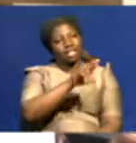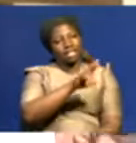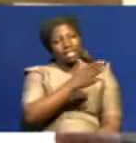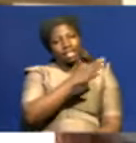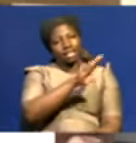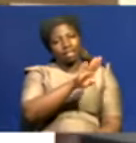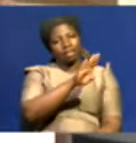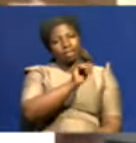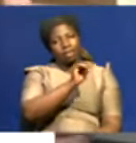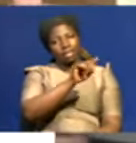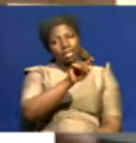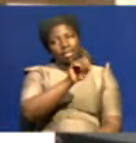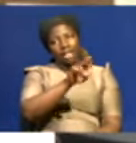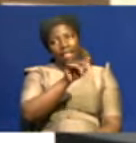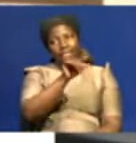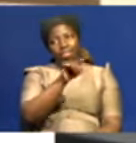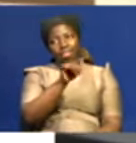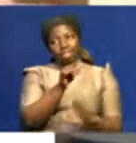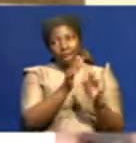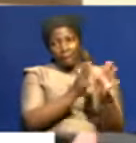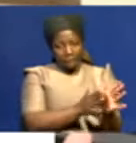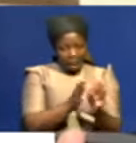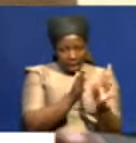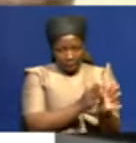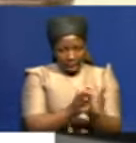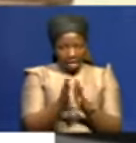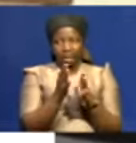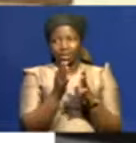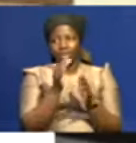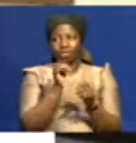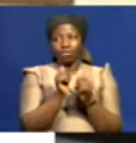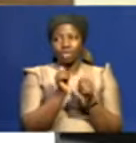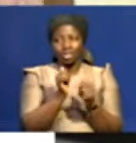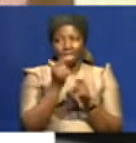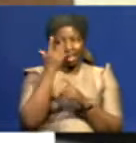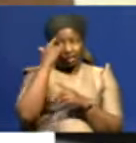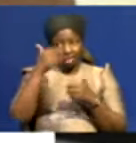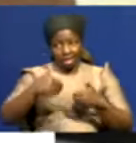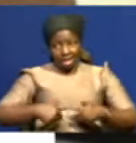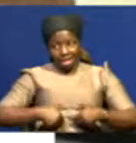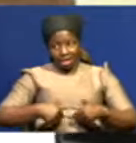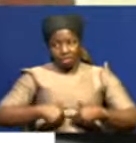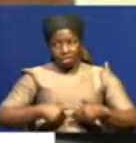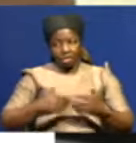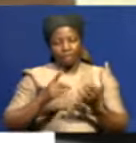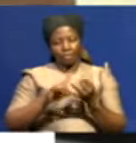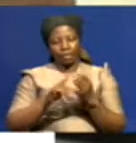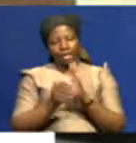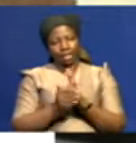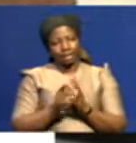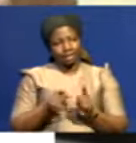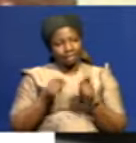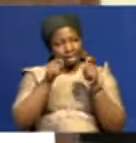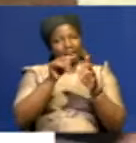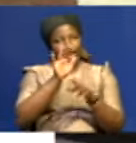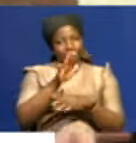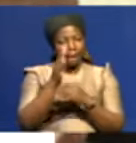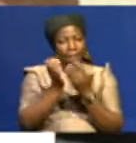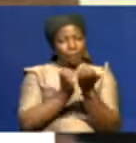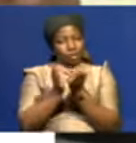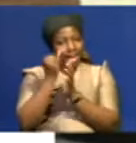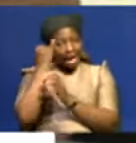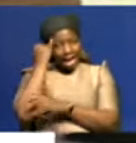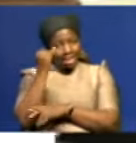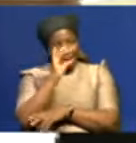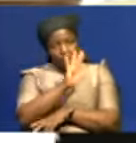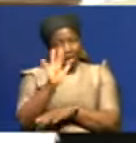an organization, rather a setup that is set to encompass both the young people, their talents, their business idea, and also